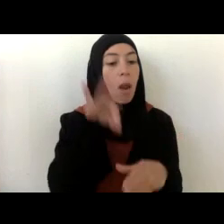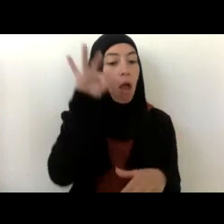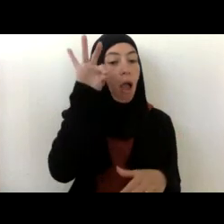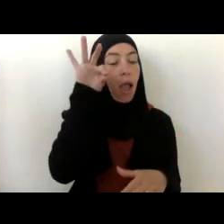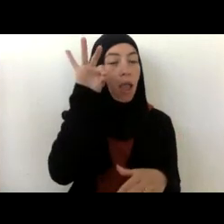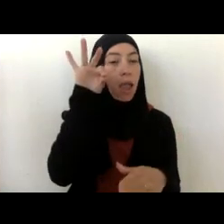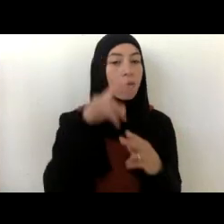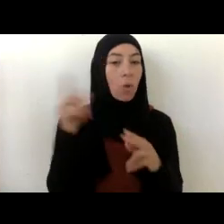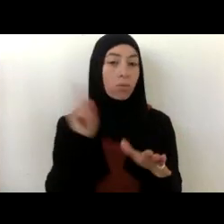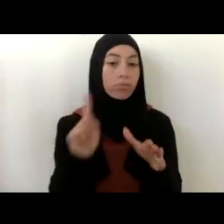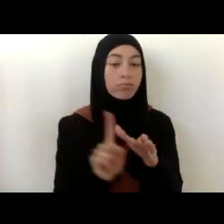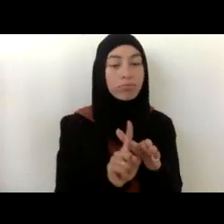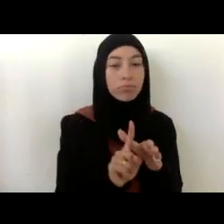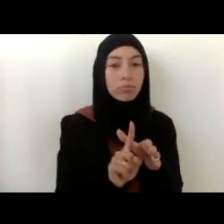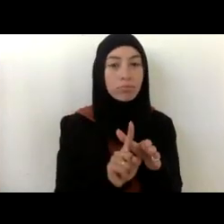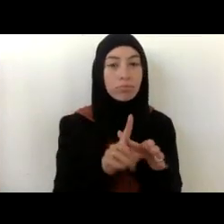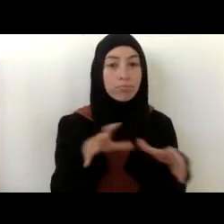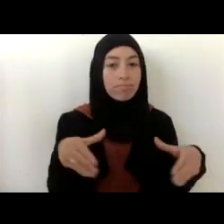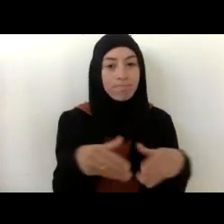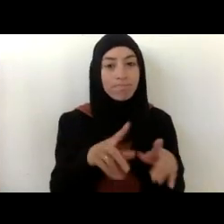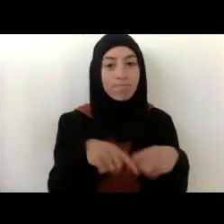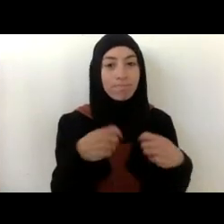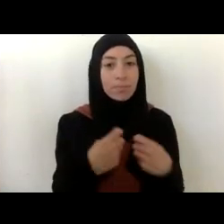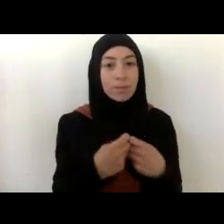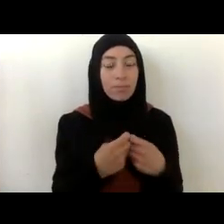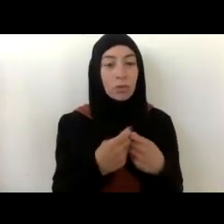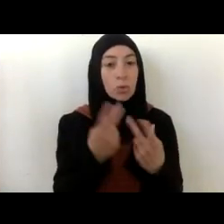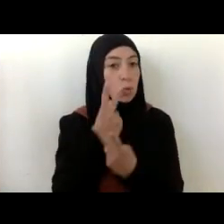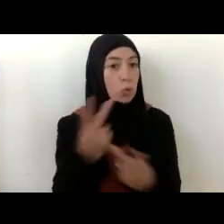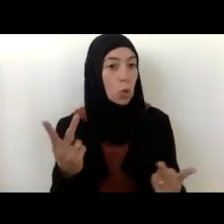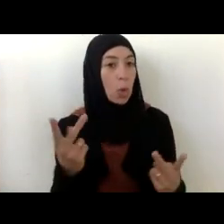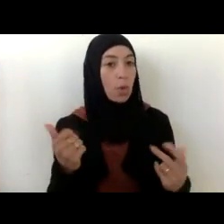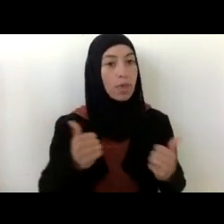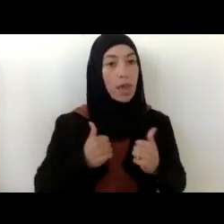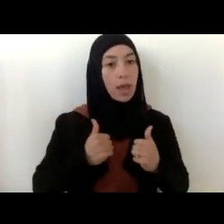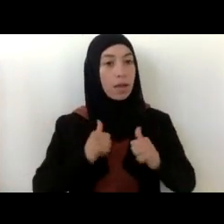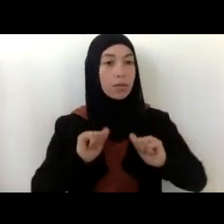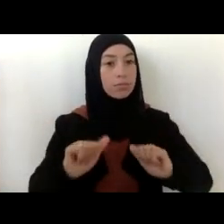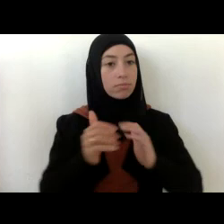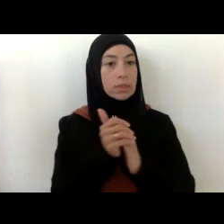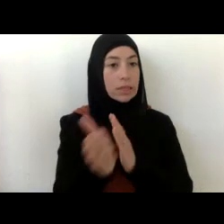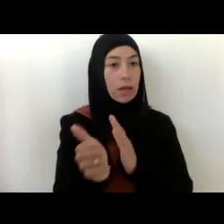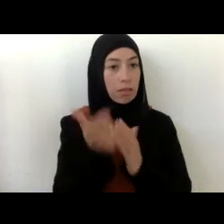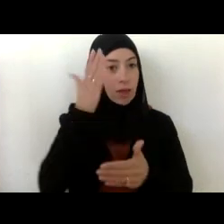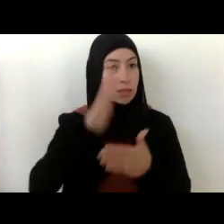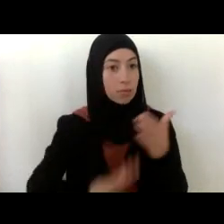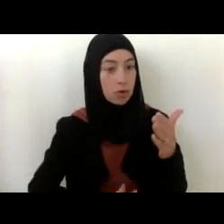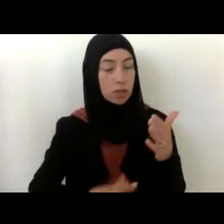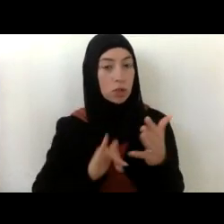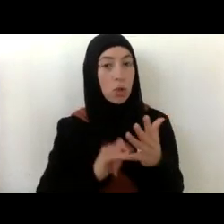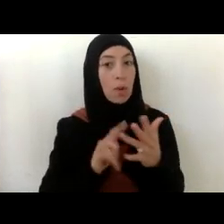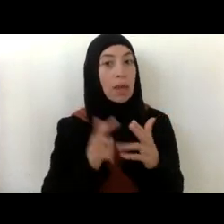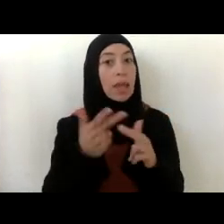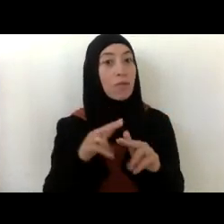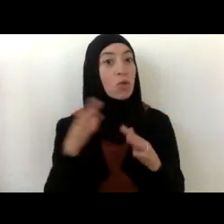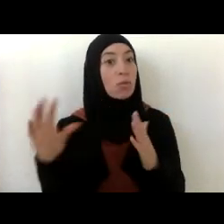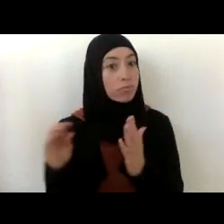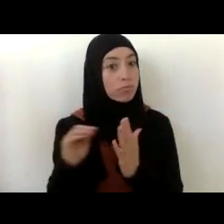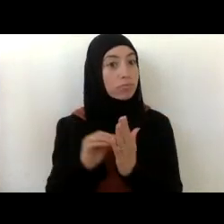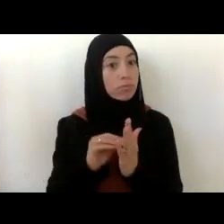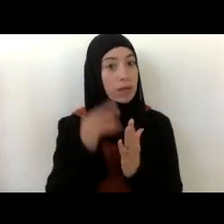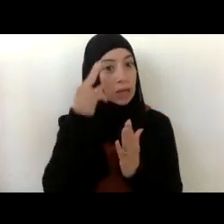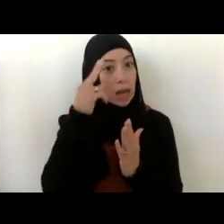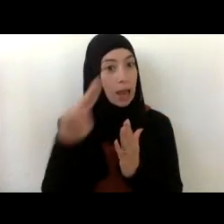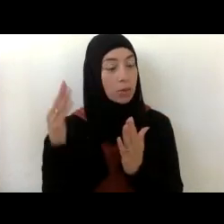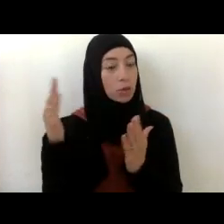their hat in the ring, and showing that they have some kind of experience. if you are shortlisted and you are given